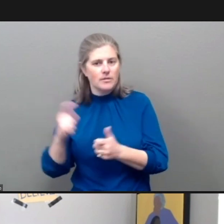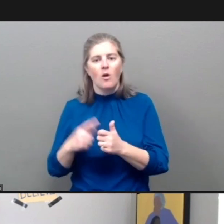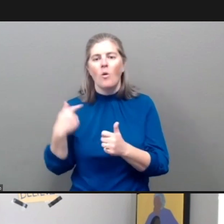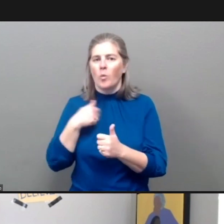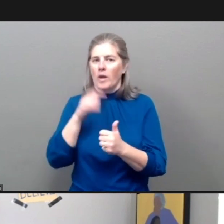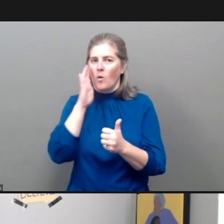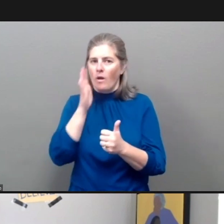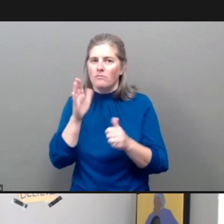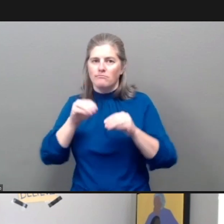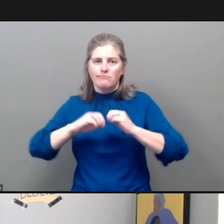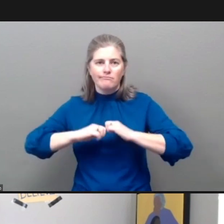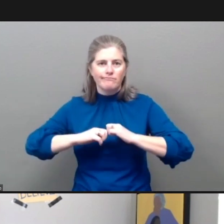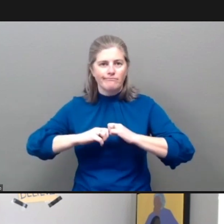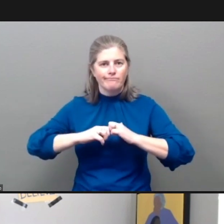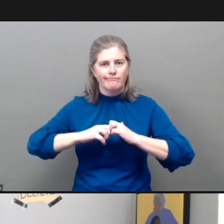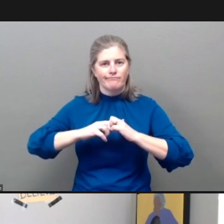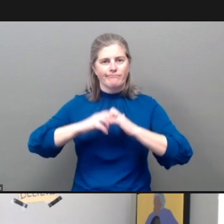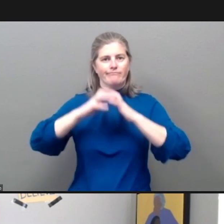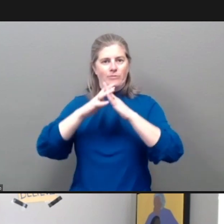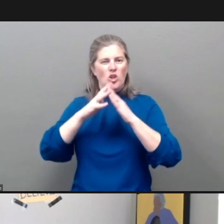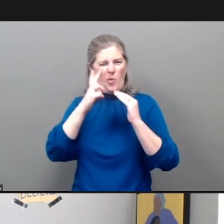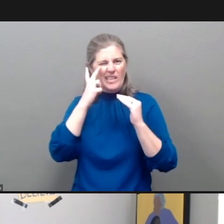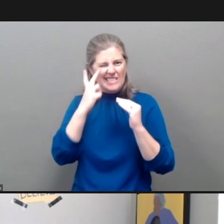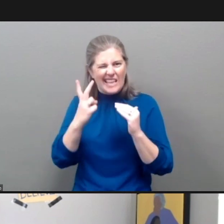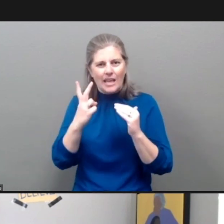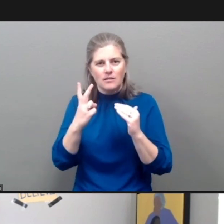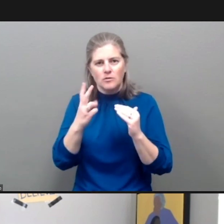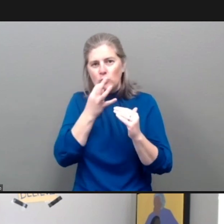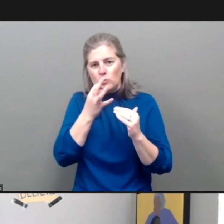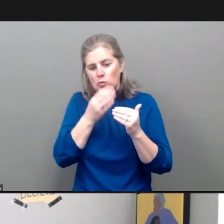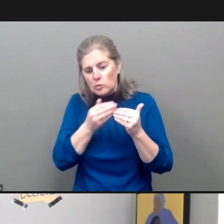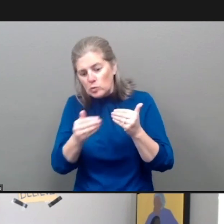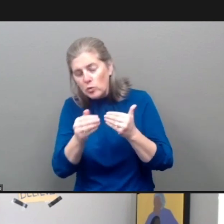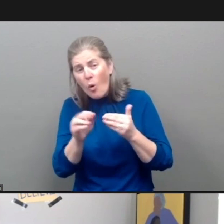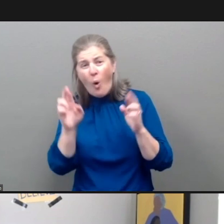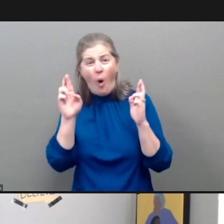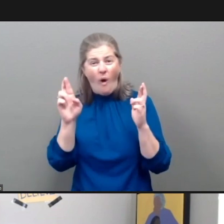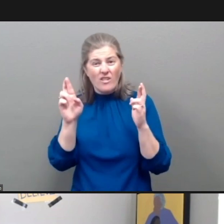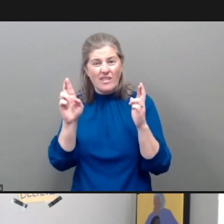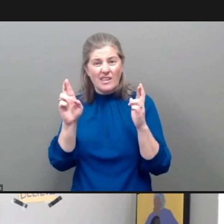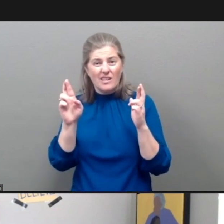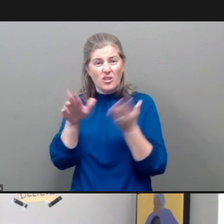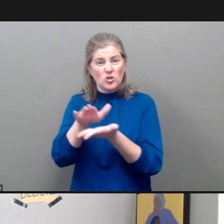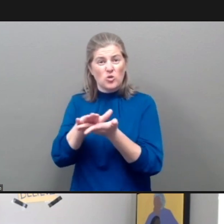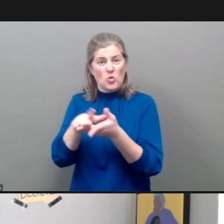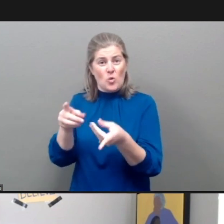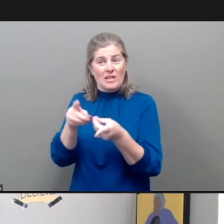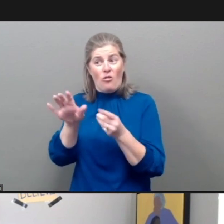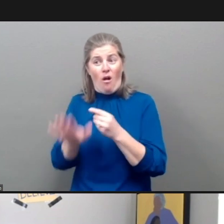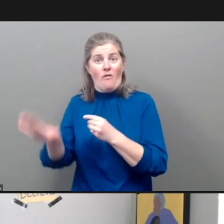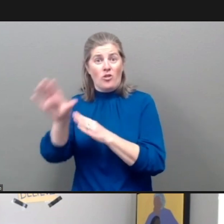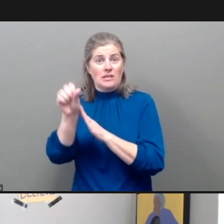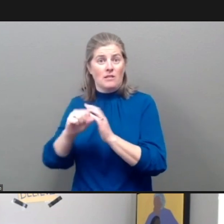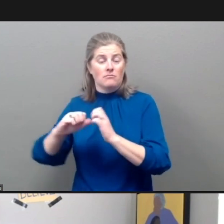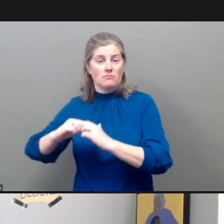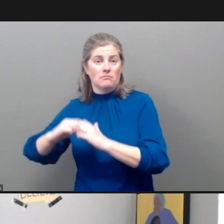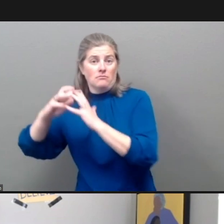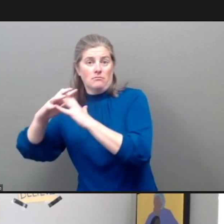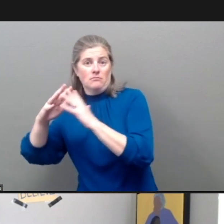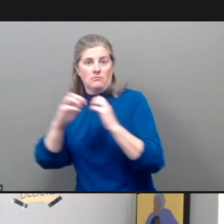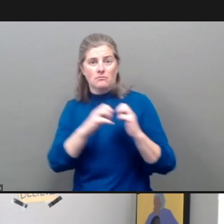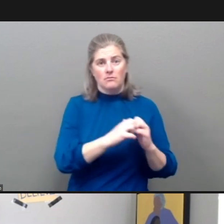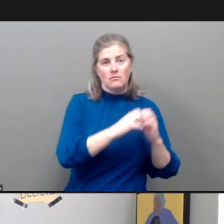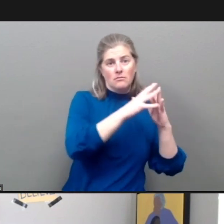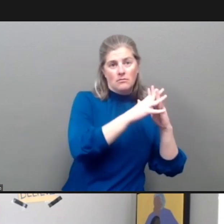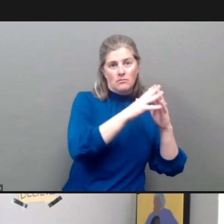I think you'll see movement soon, and hopefully school districts around the state popping up one at a time